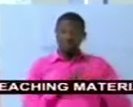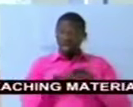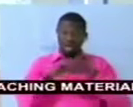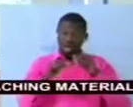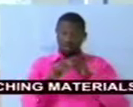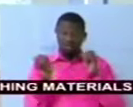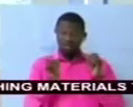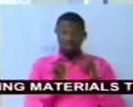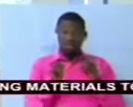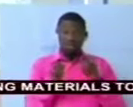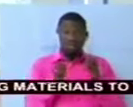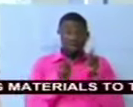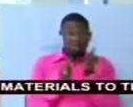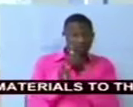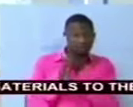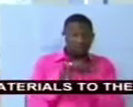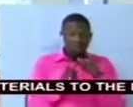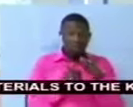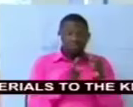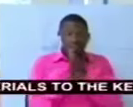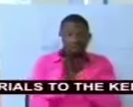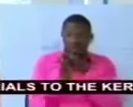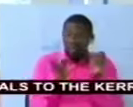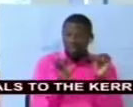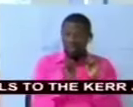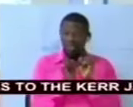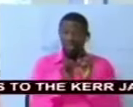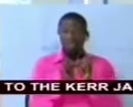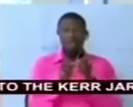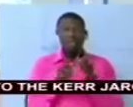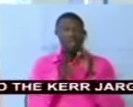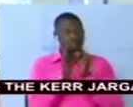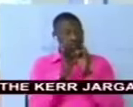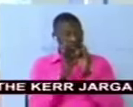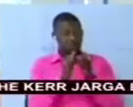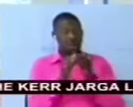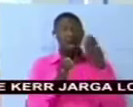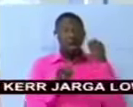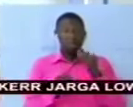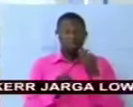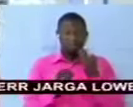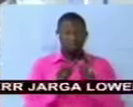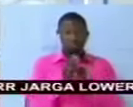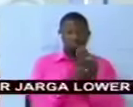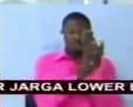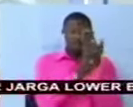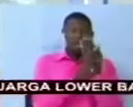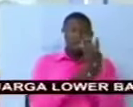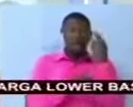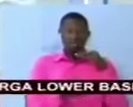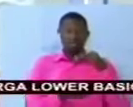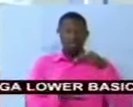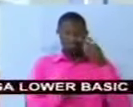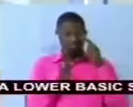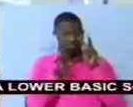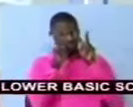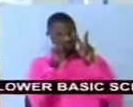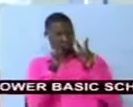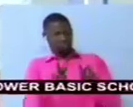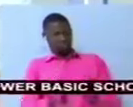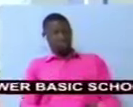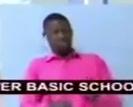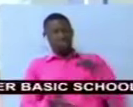sugarcoating it. Tell us how you appeared, how you looked standing there before them. Did you